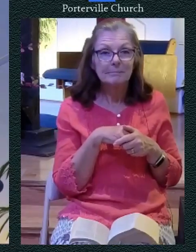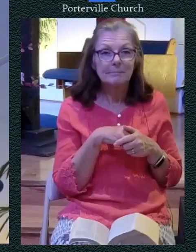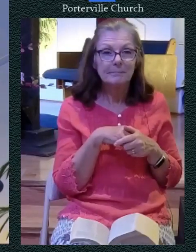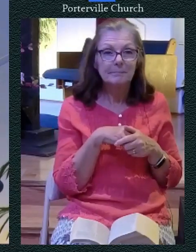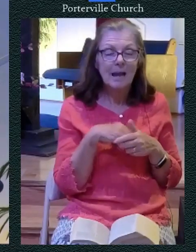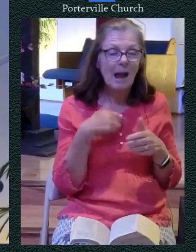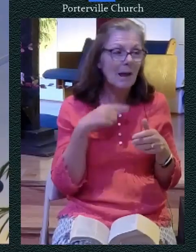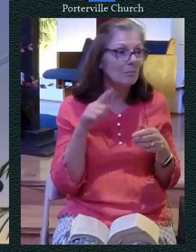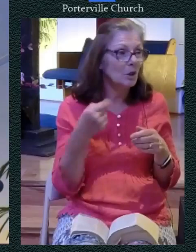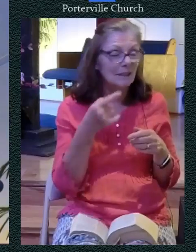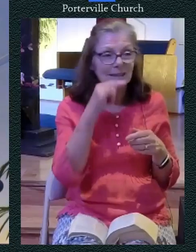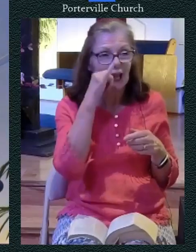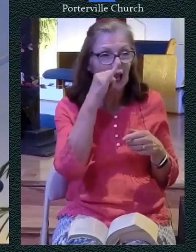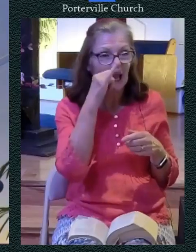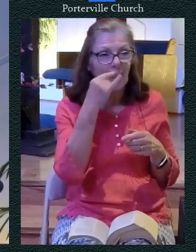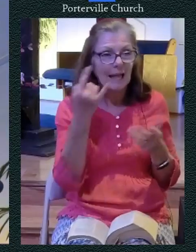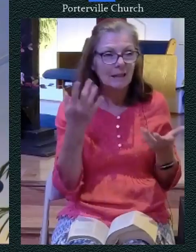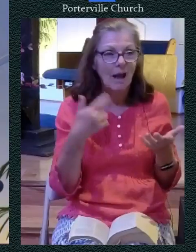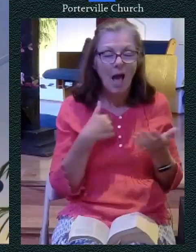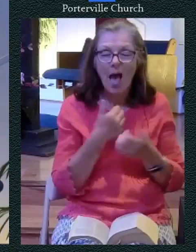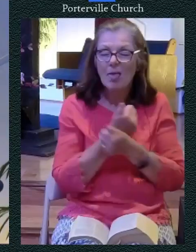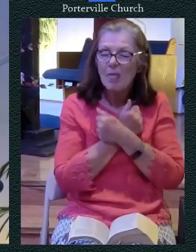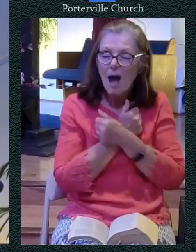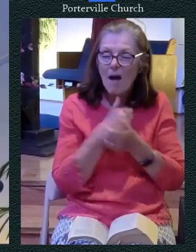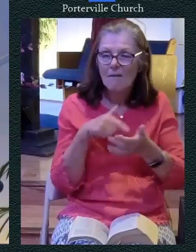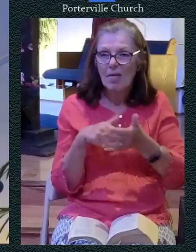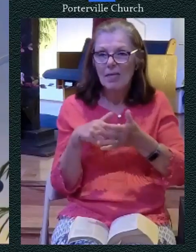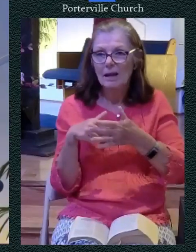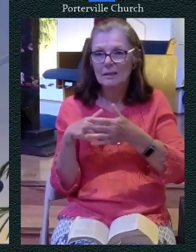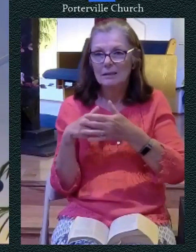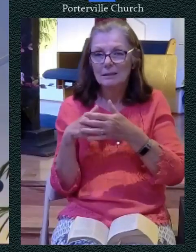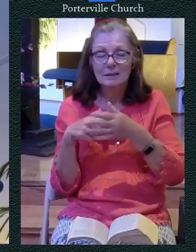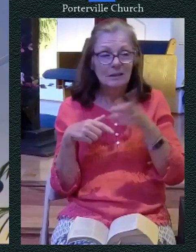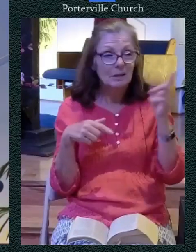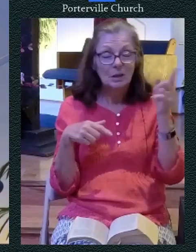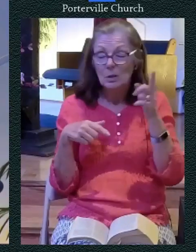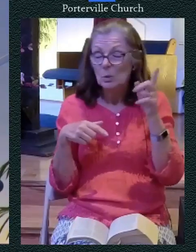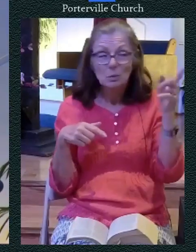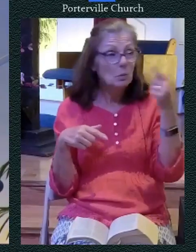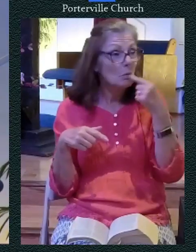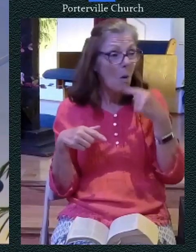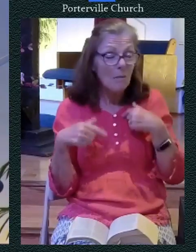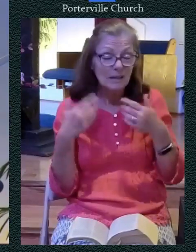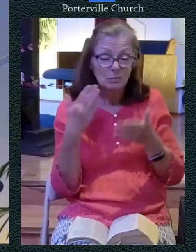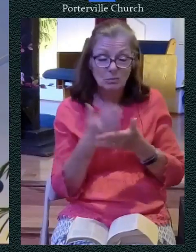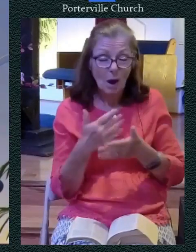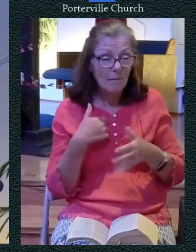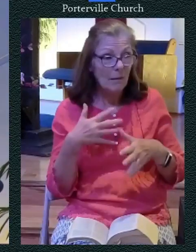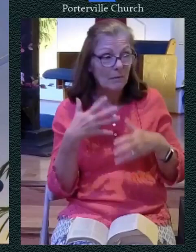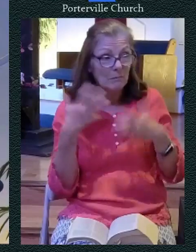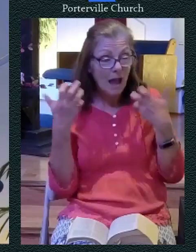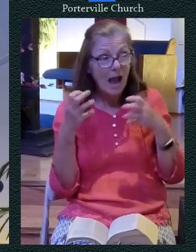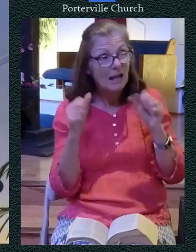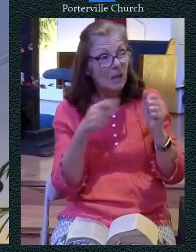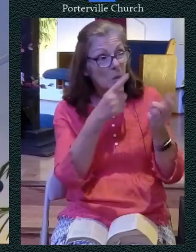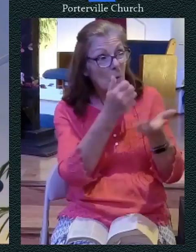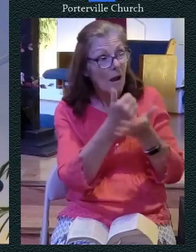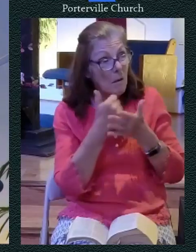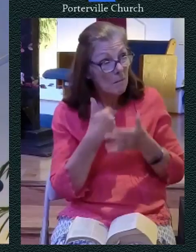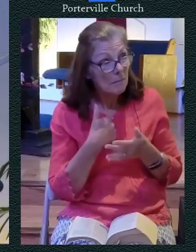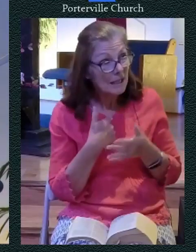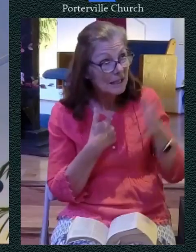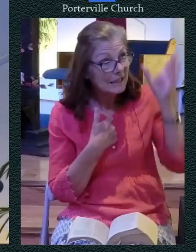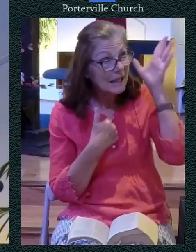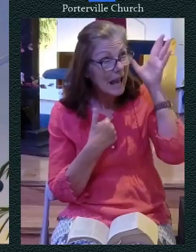kid, and I love this, and you told me to stop, and I was mad. And can you help me out, Dad? Could you help me get